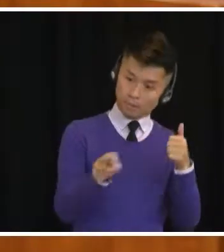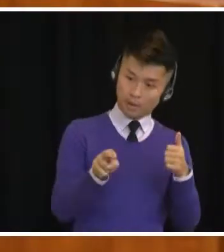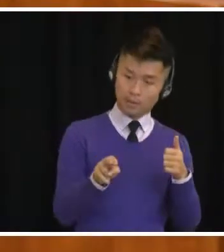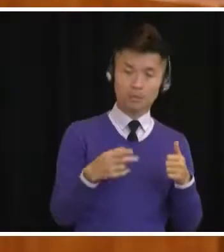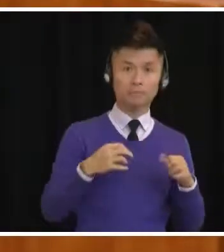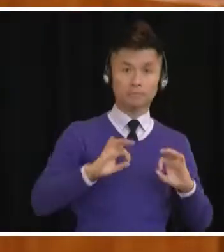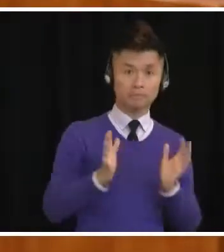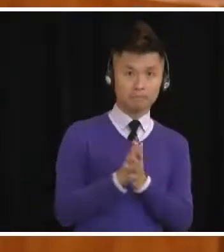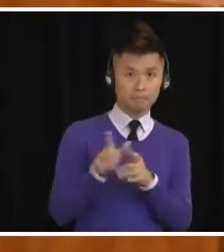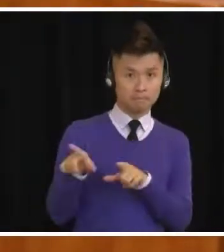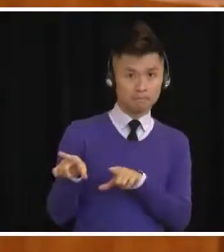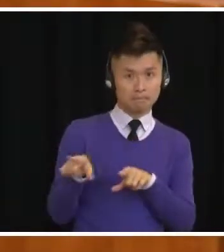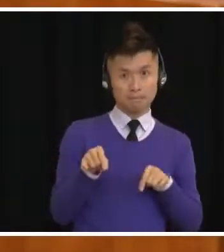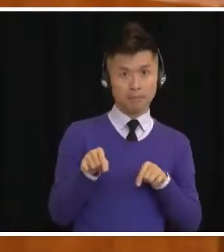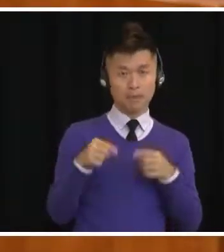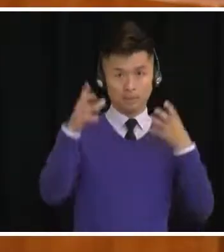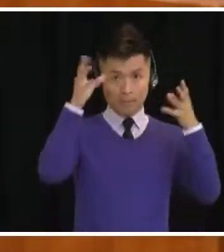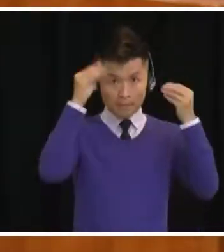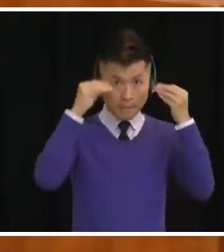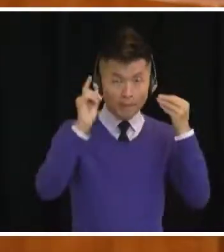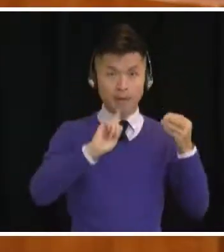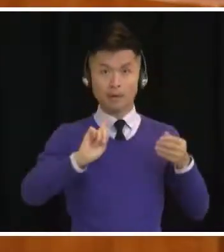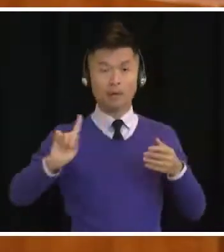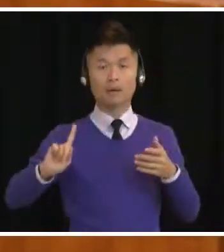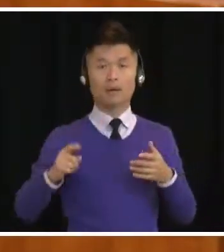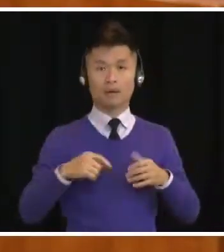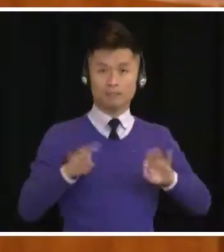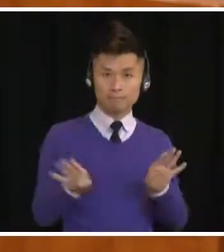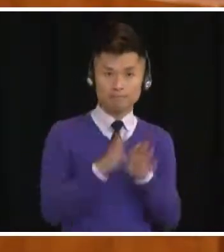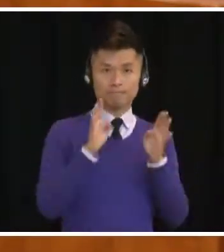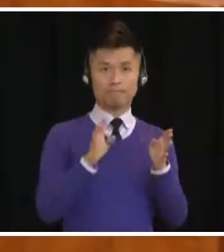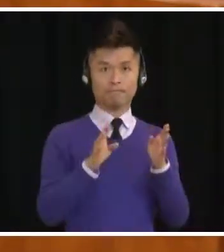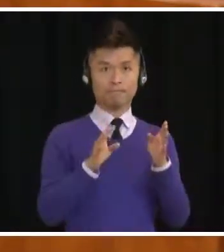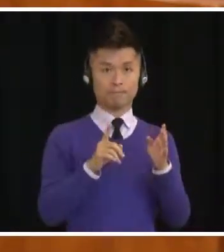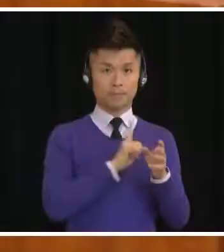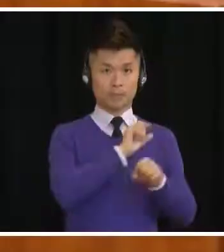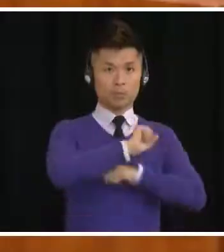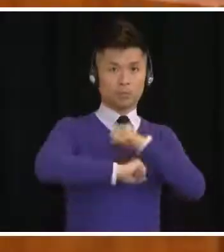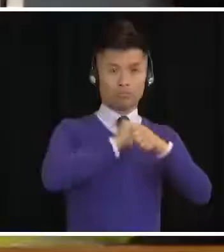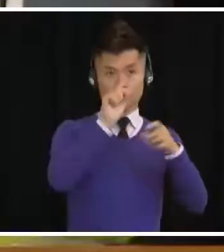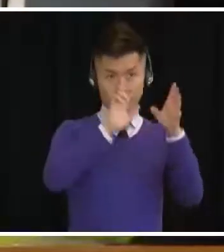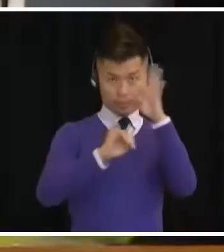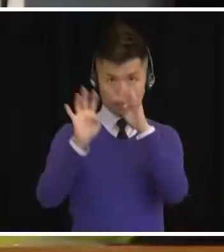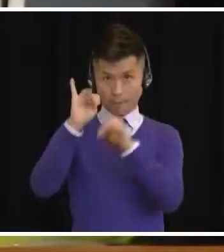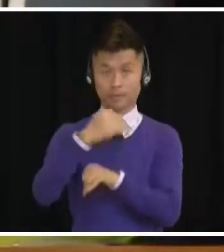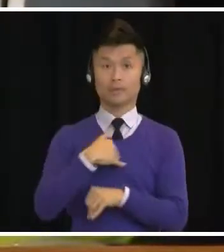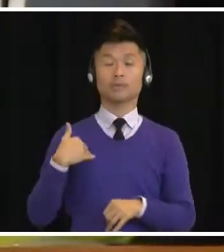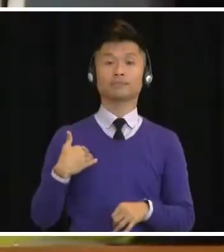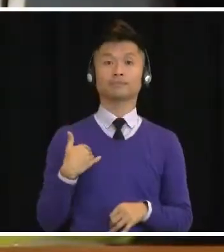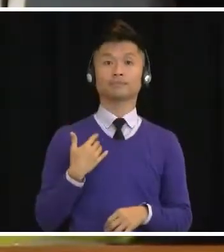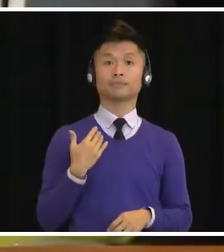yuan can motion an investigation.